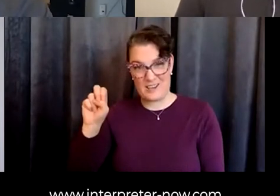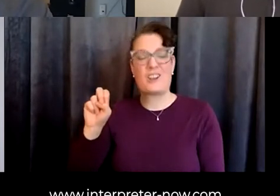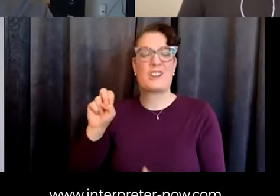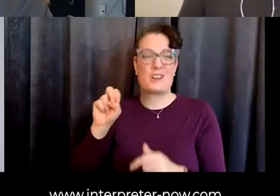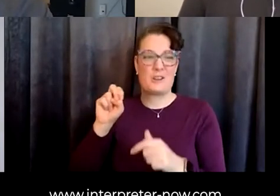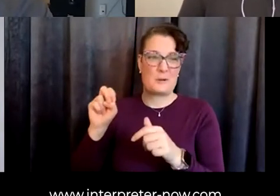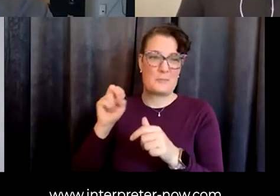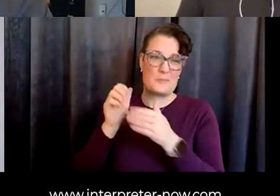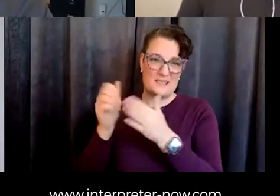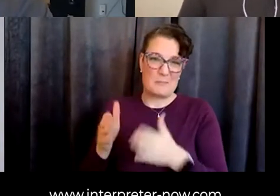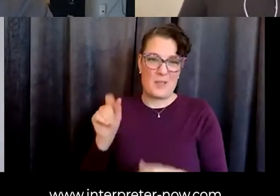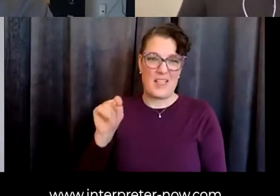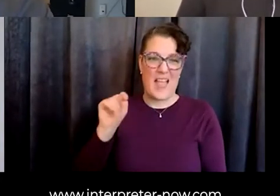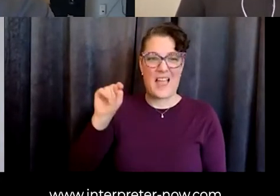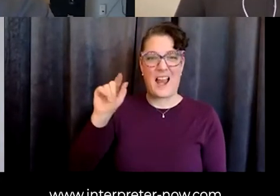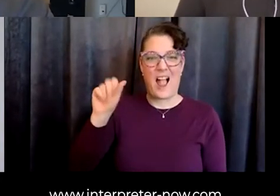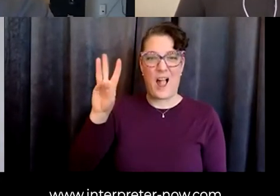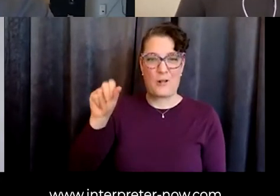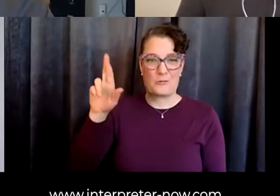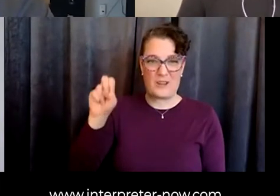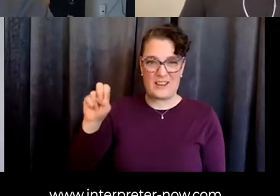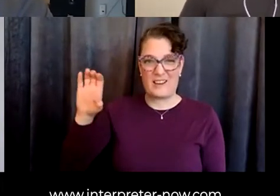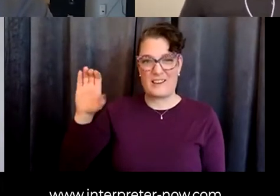Catalysts. Welcome, you three.